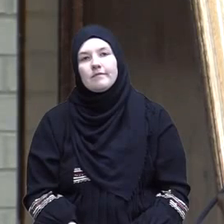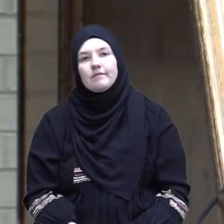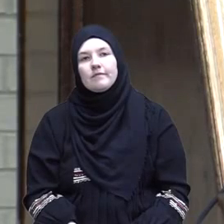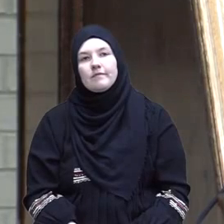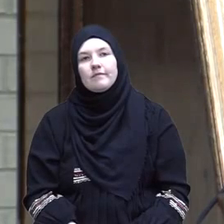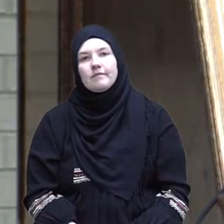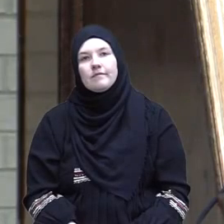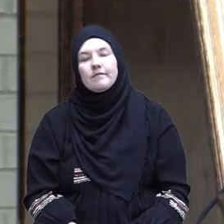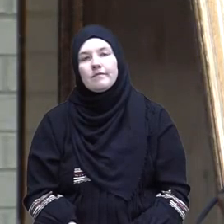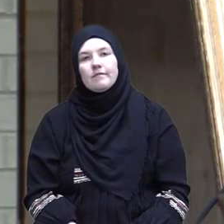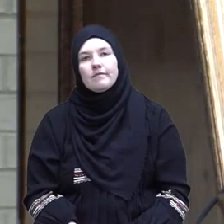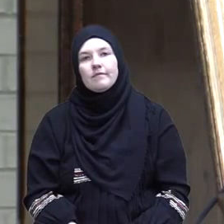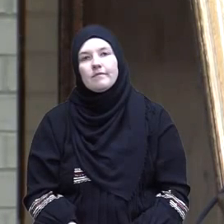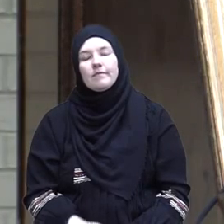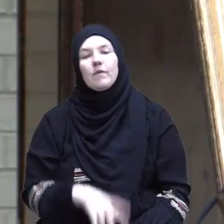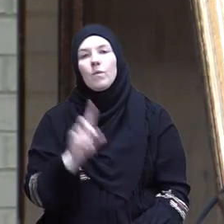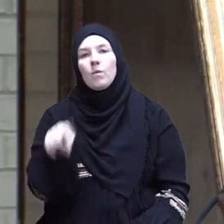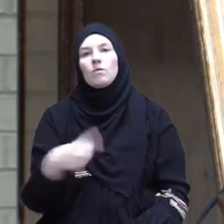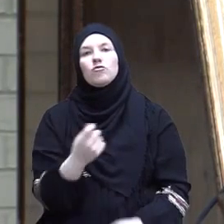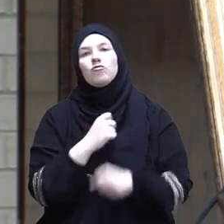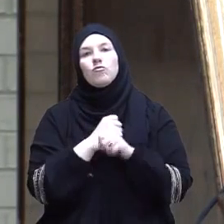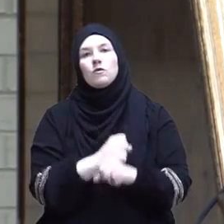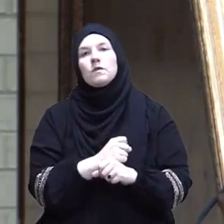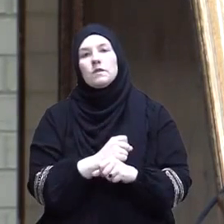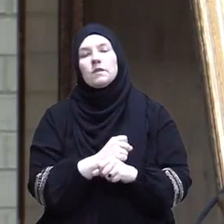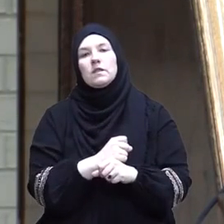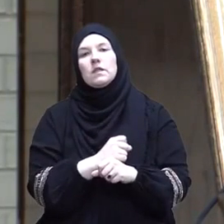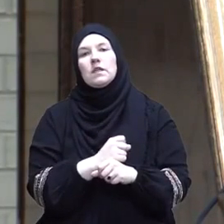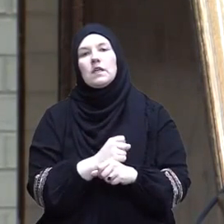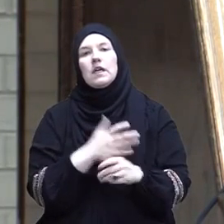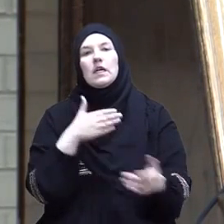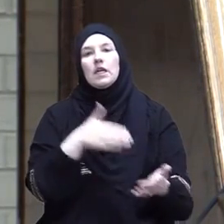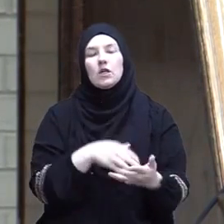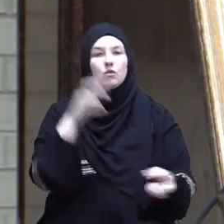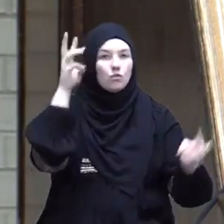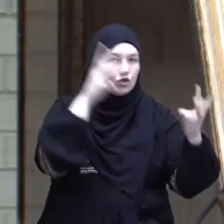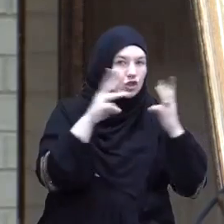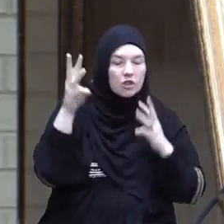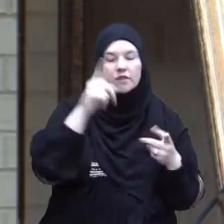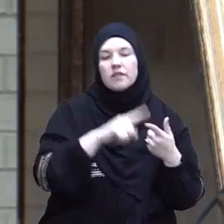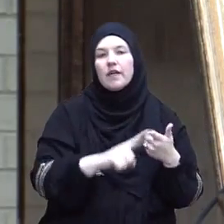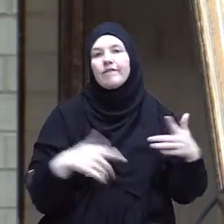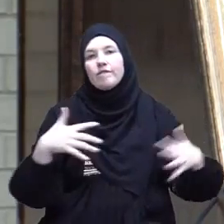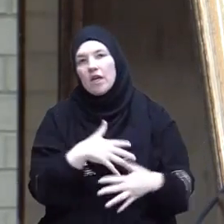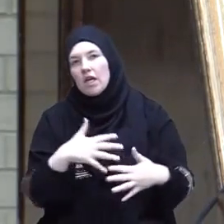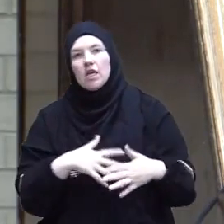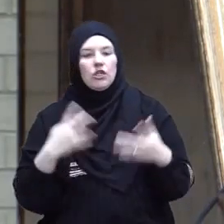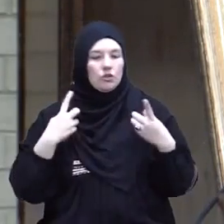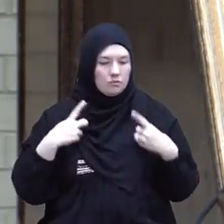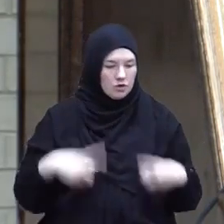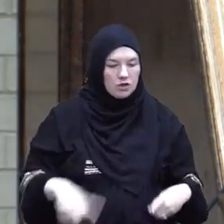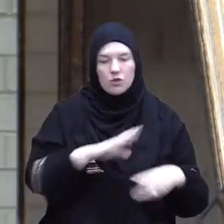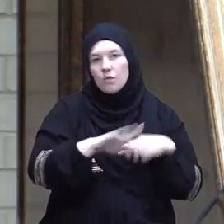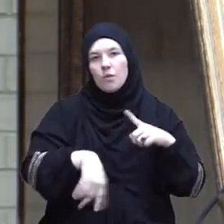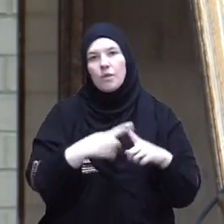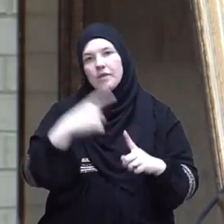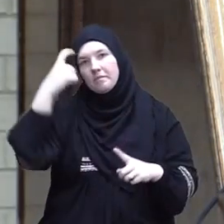The only security against worries, fears, depression, all of the